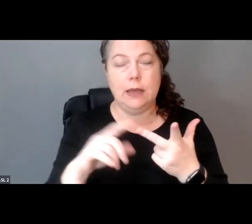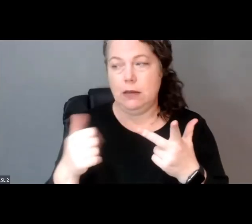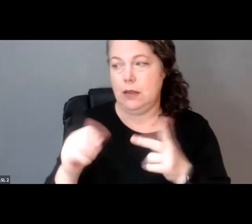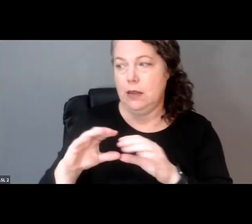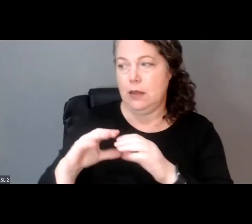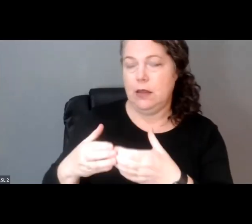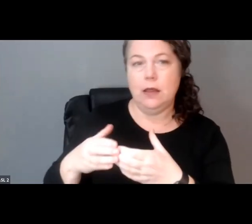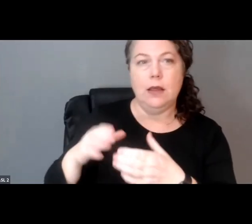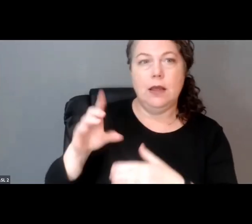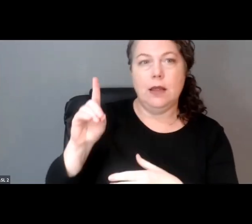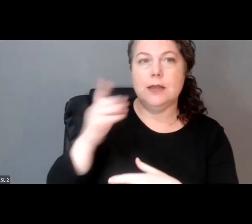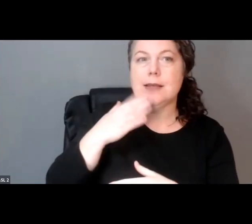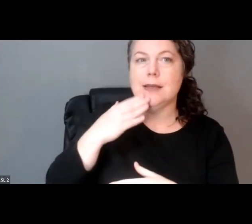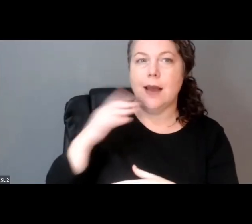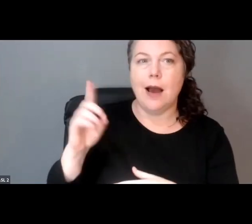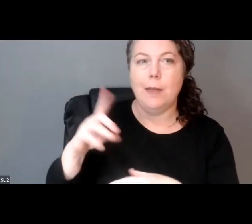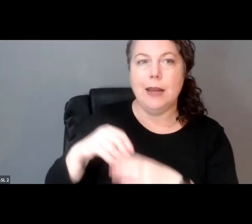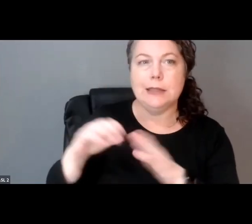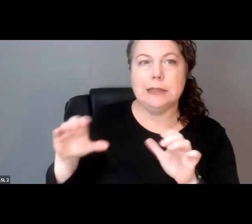diabetics in action,